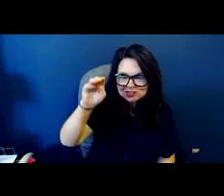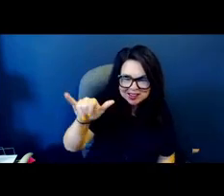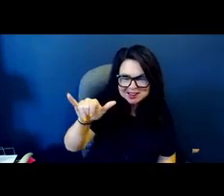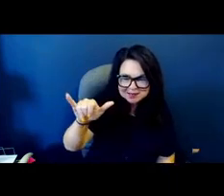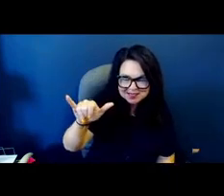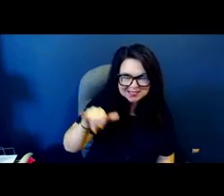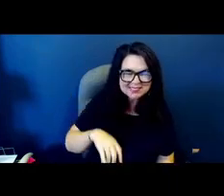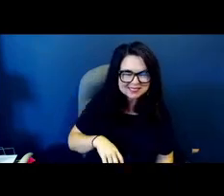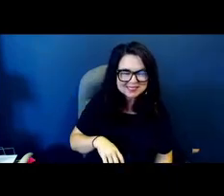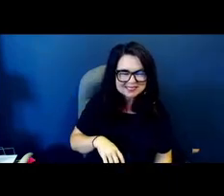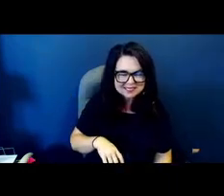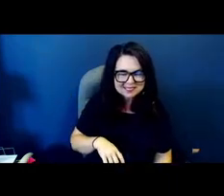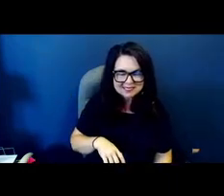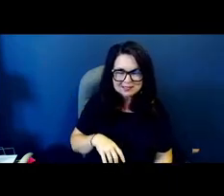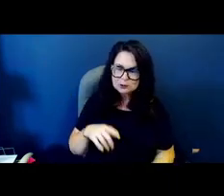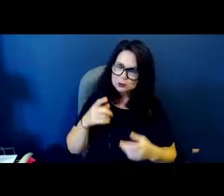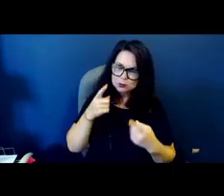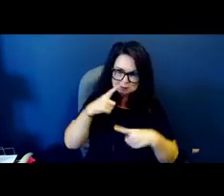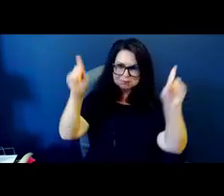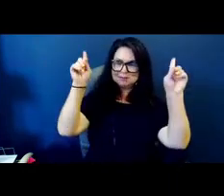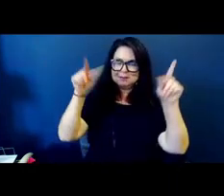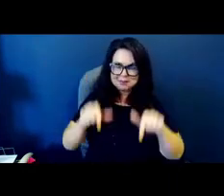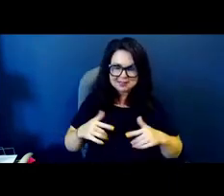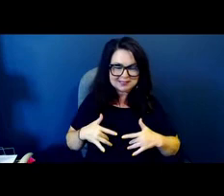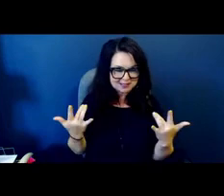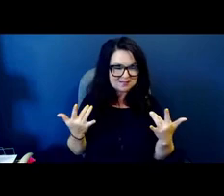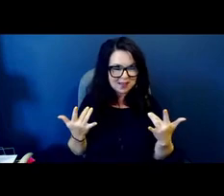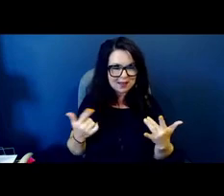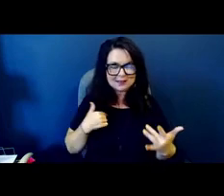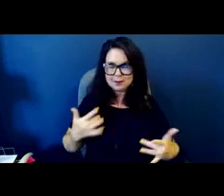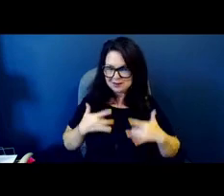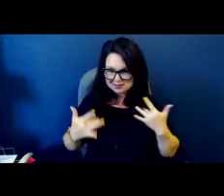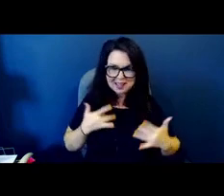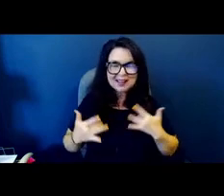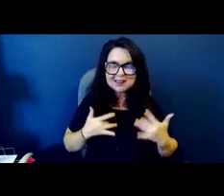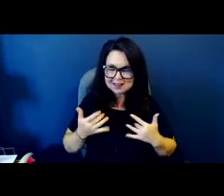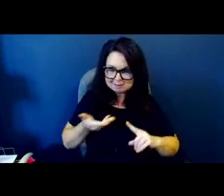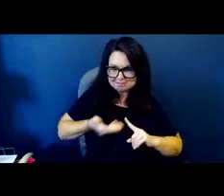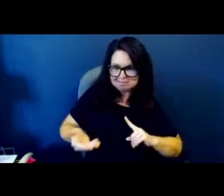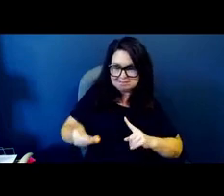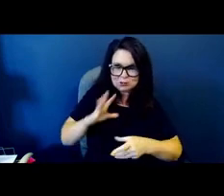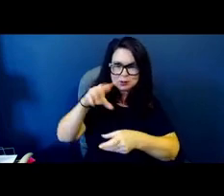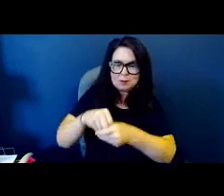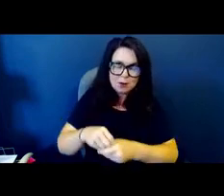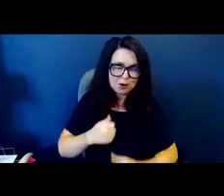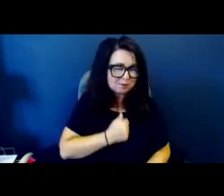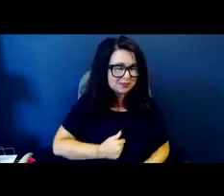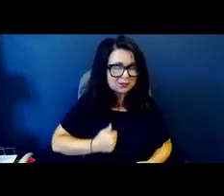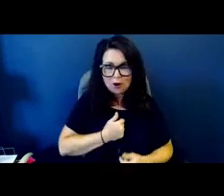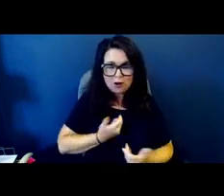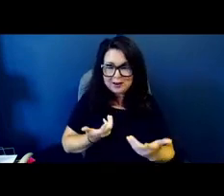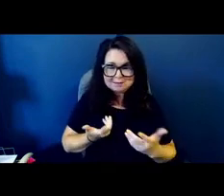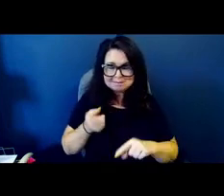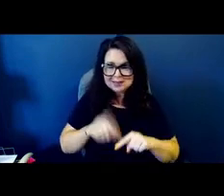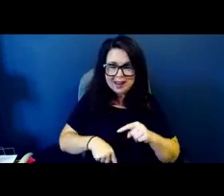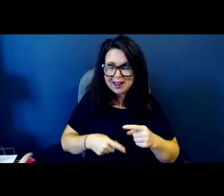I'm pulling this off, and I'm so excited to have been a part of it. I'm sorry we can't be